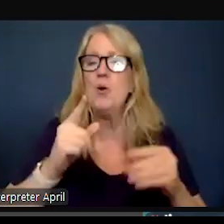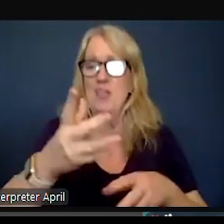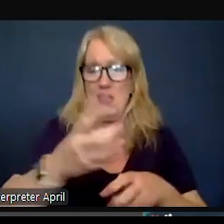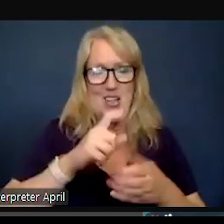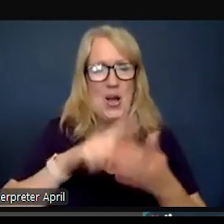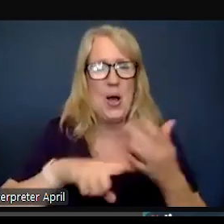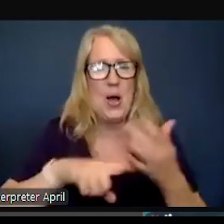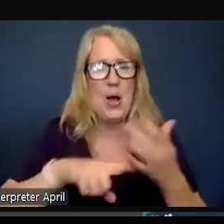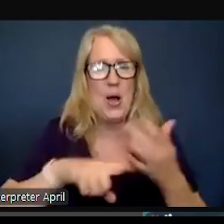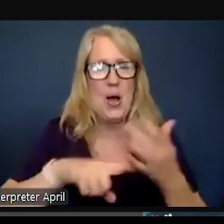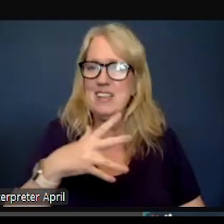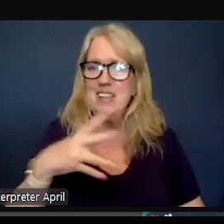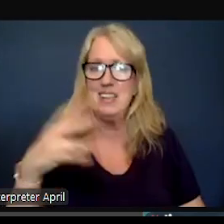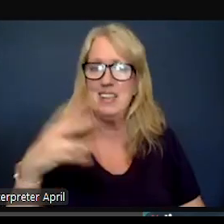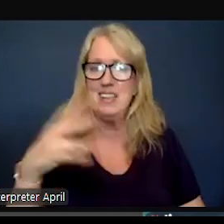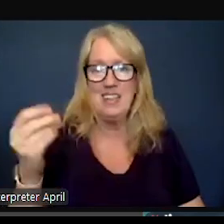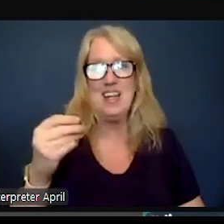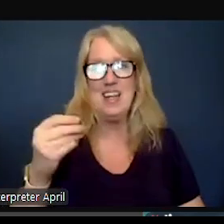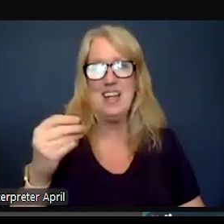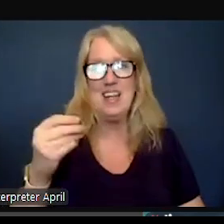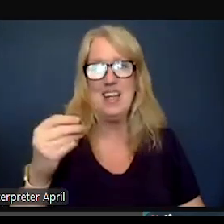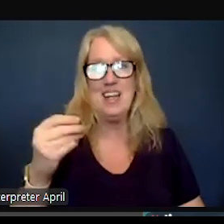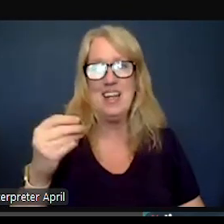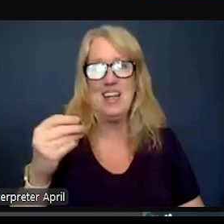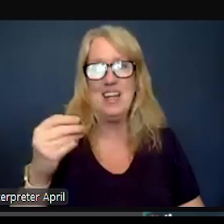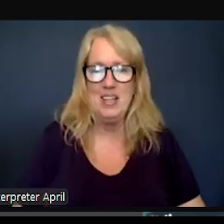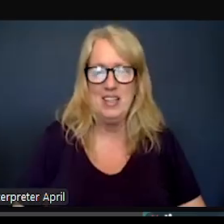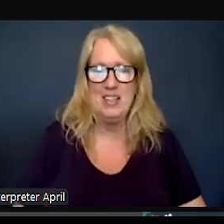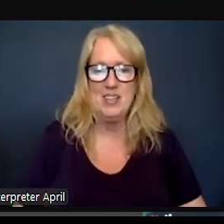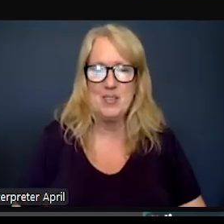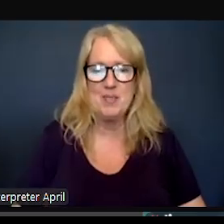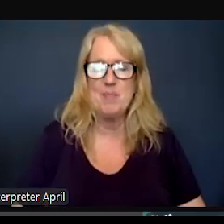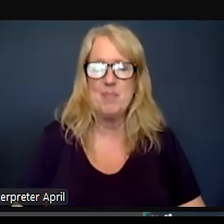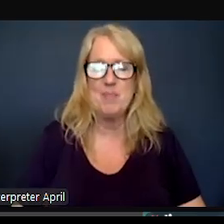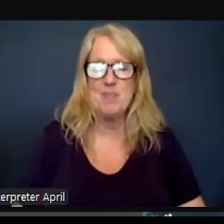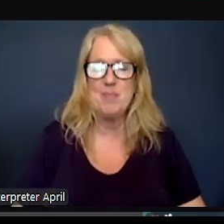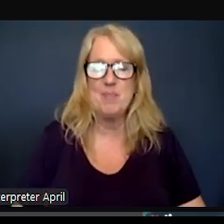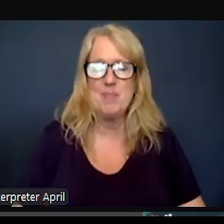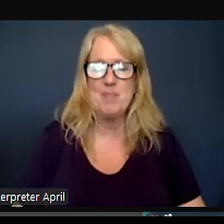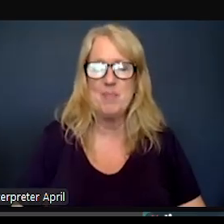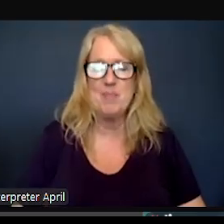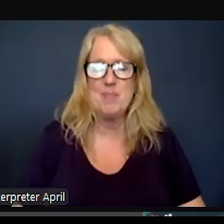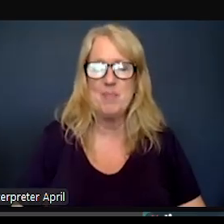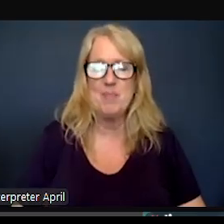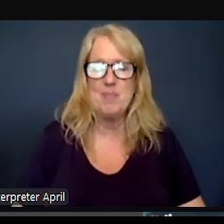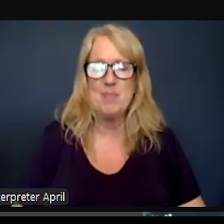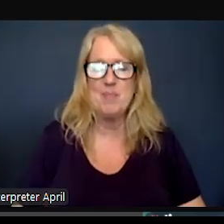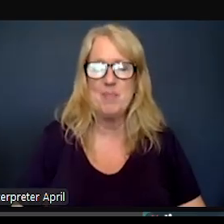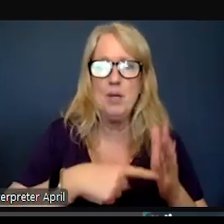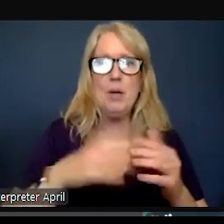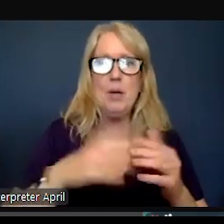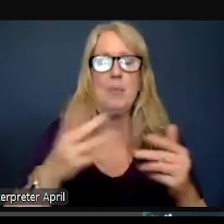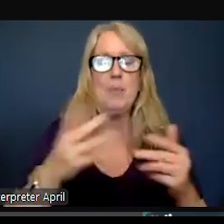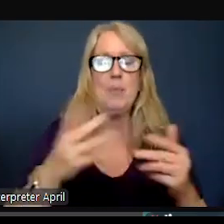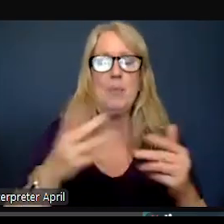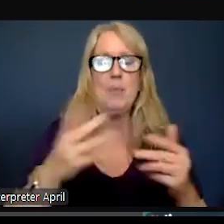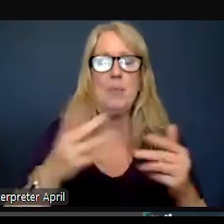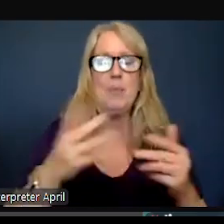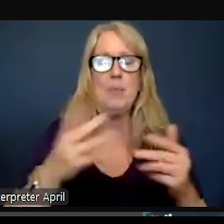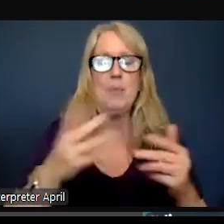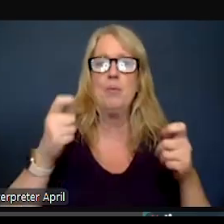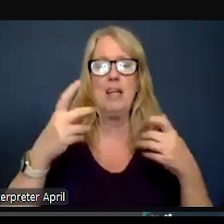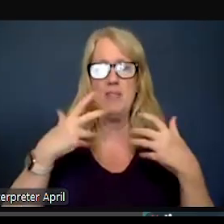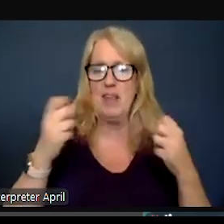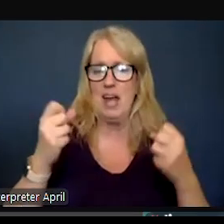don't answer anymore. But randomly, we got an email. He was dealing with homelessness at one